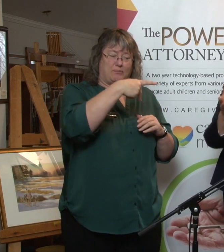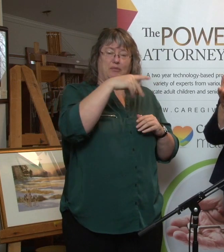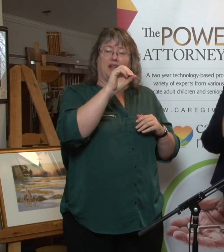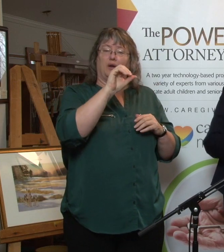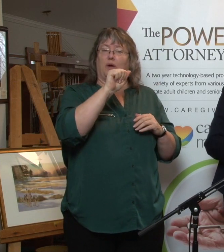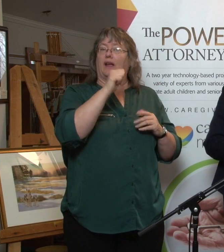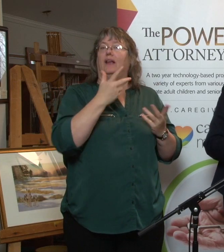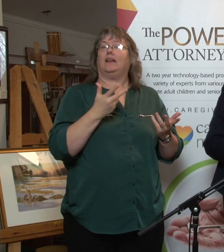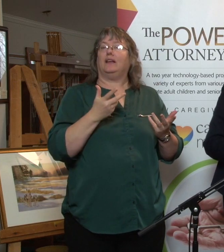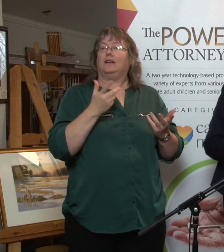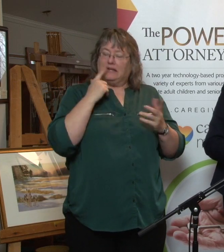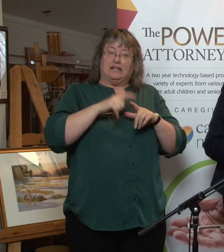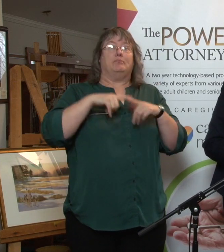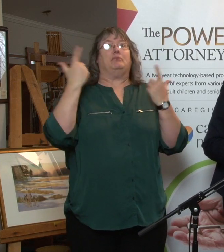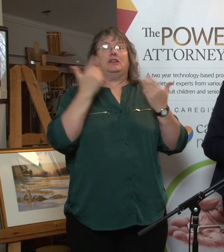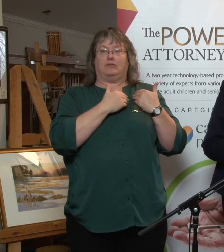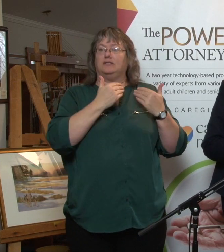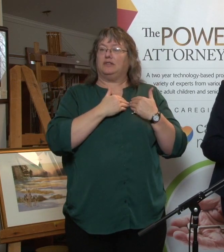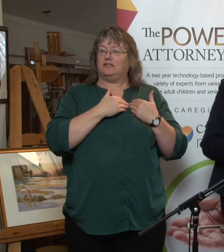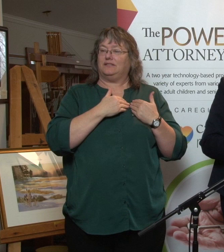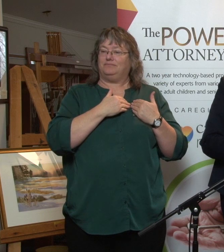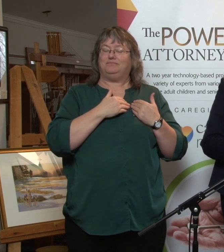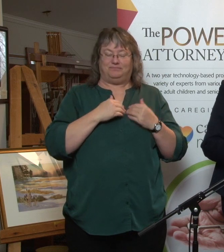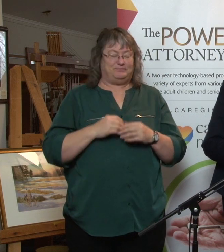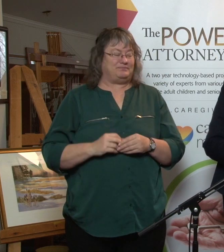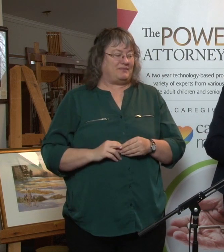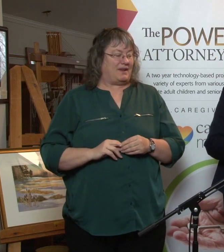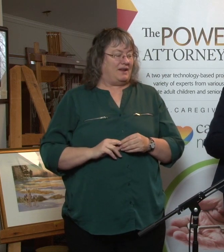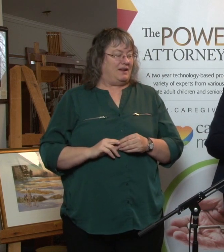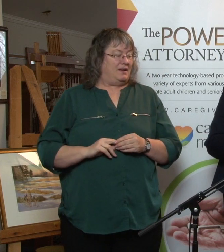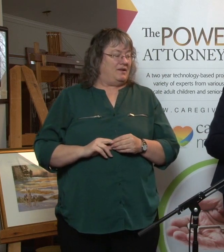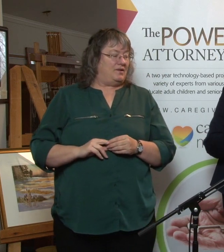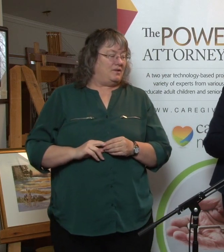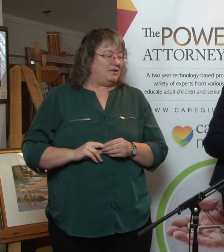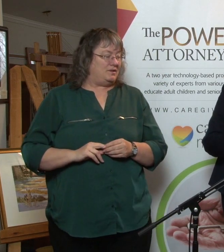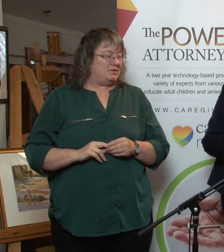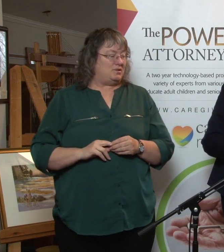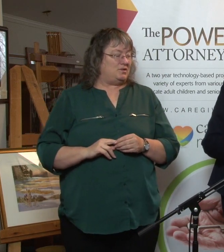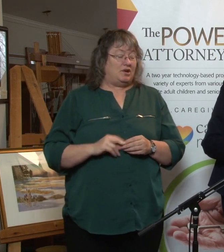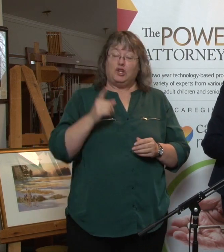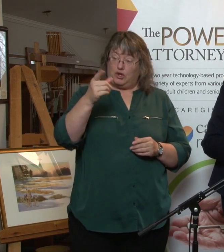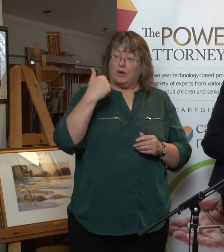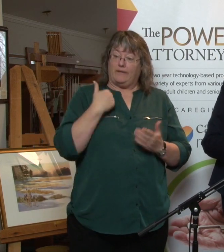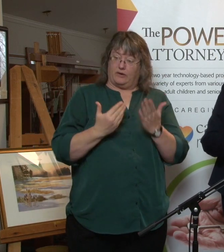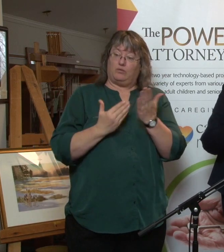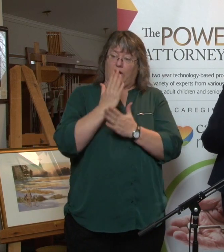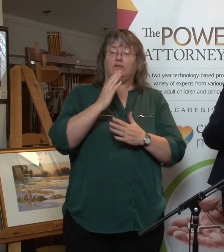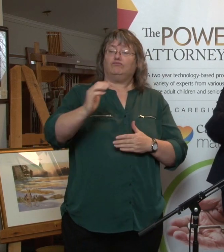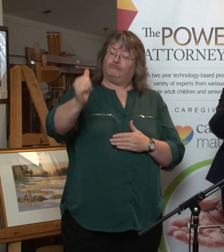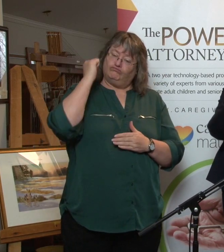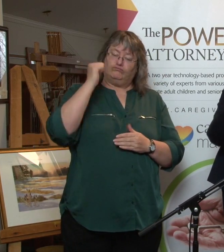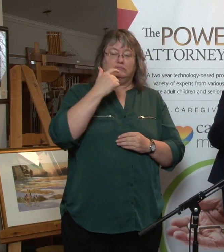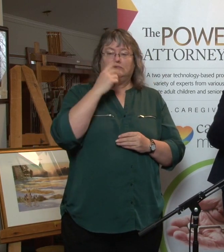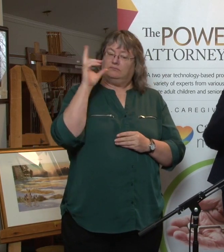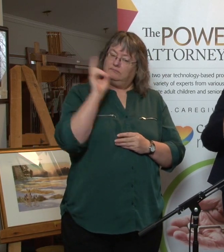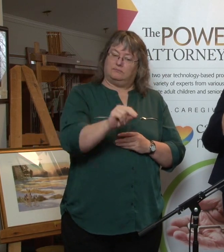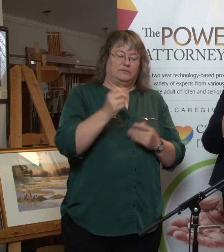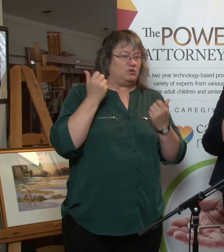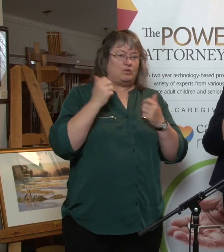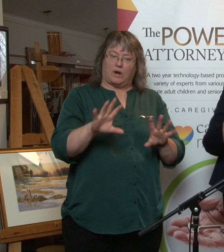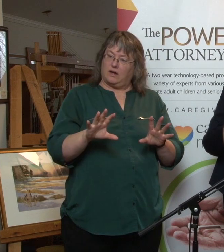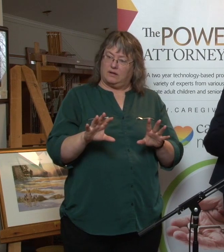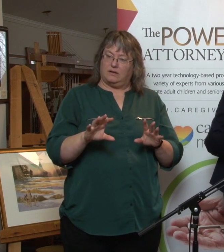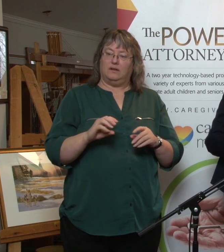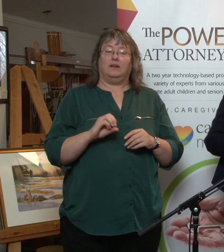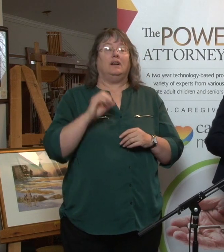Because it's a huge job, let me tell you. And I think that people have the right to refuse it. And I know that there's other